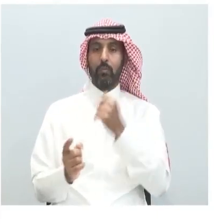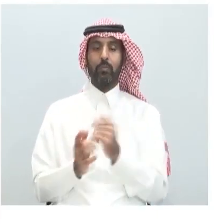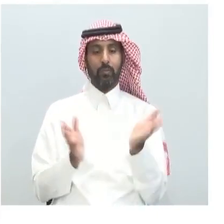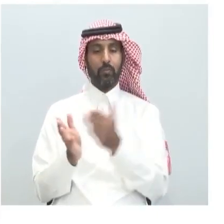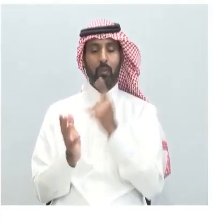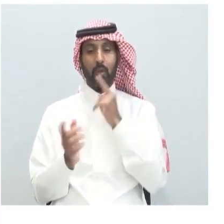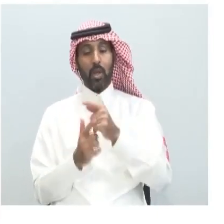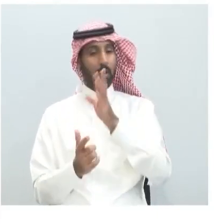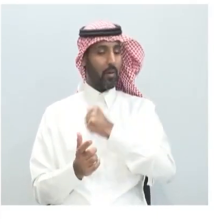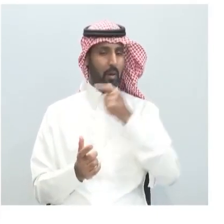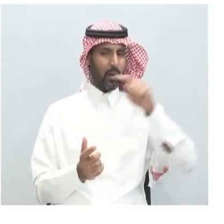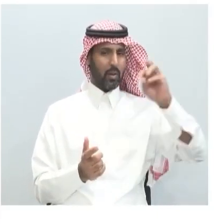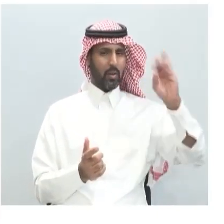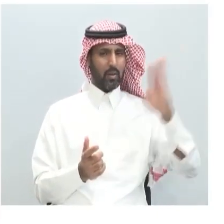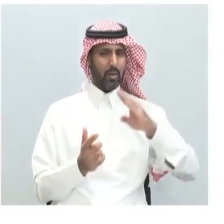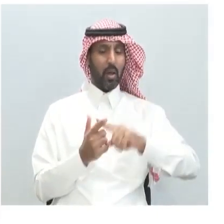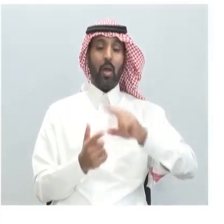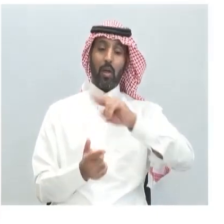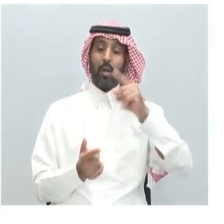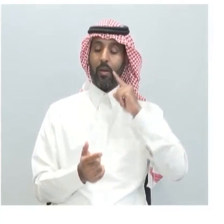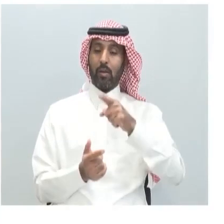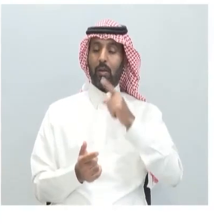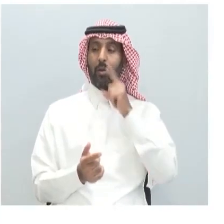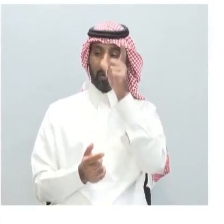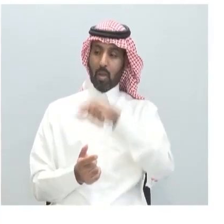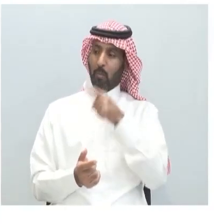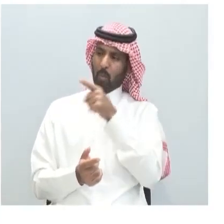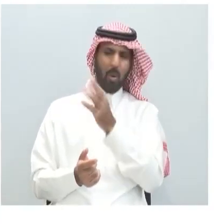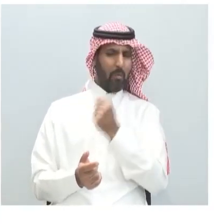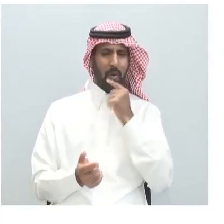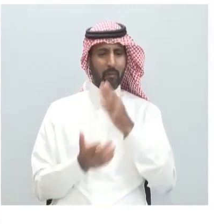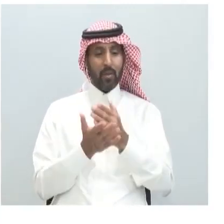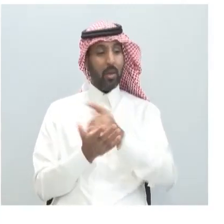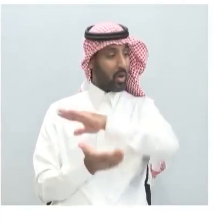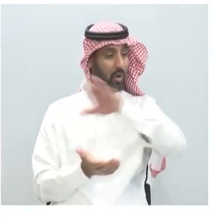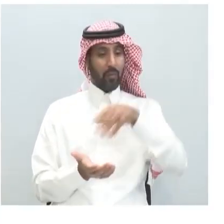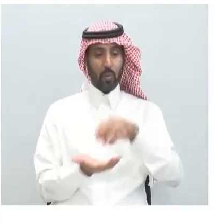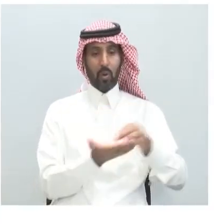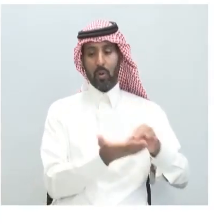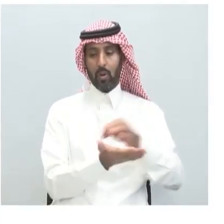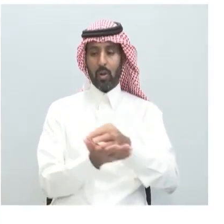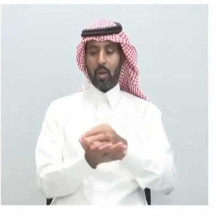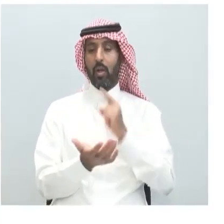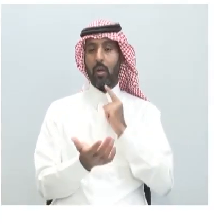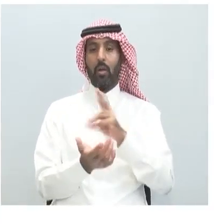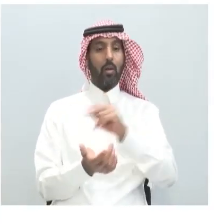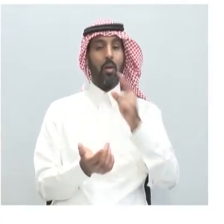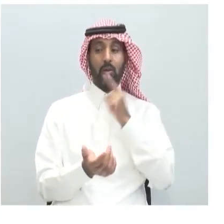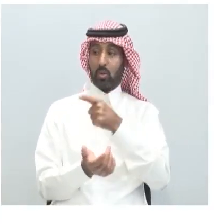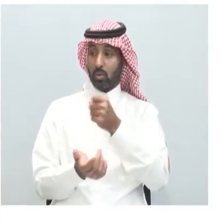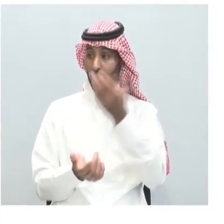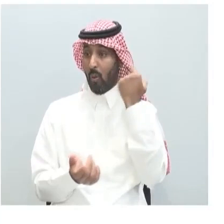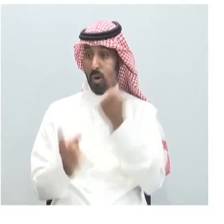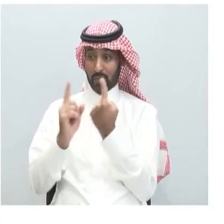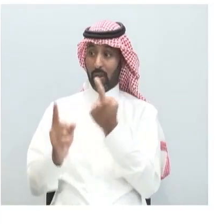after indefinite pronouns such as someone, nothing, and everywhere. And the examples are, did you ever